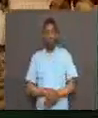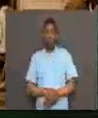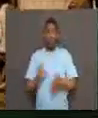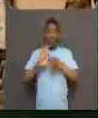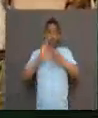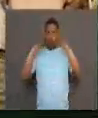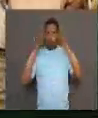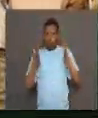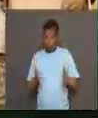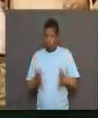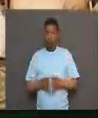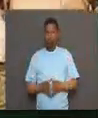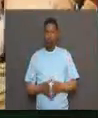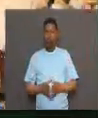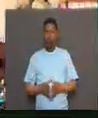sociology,